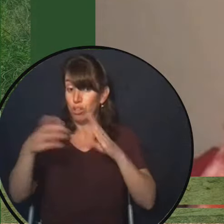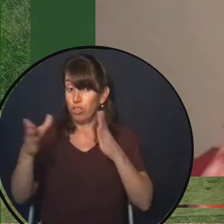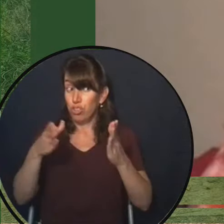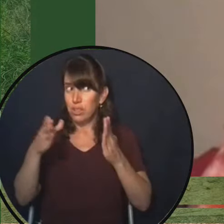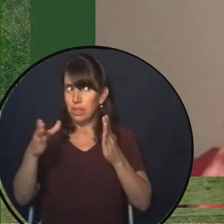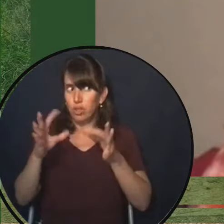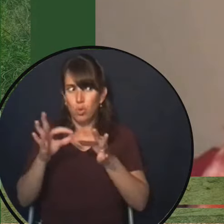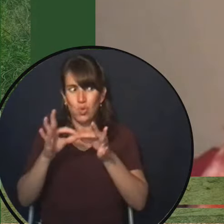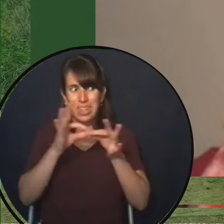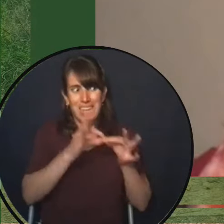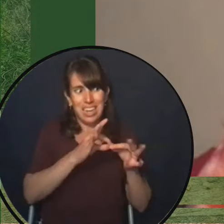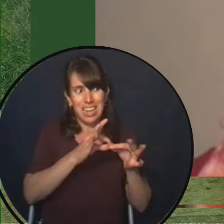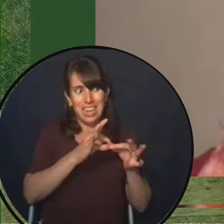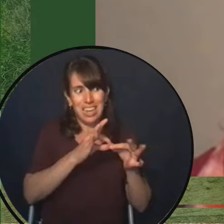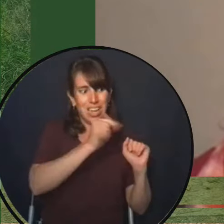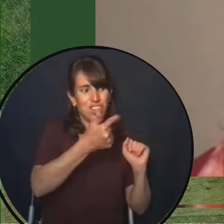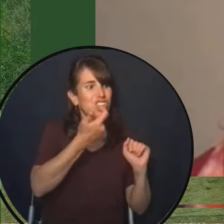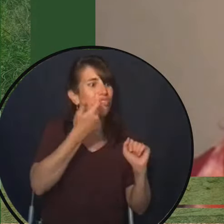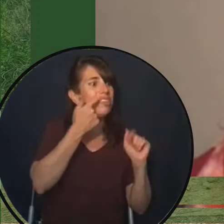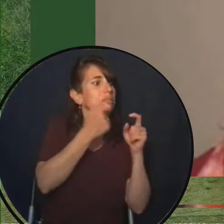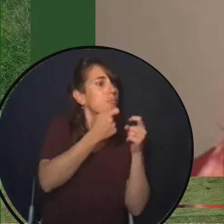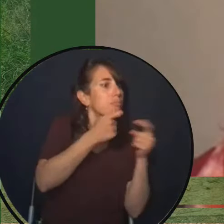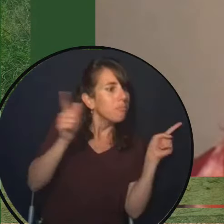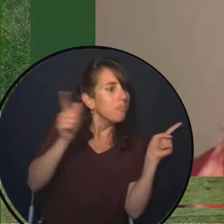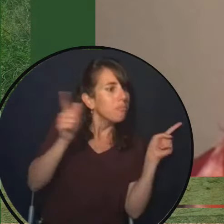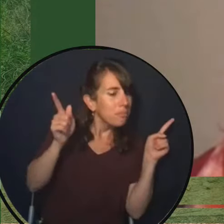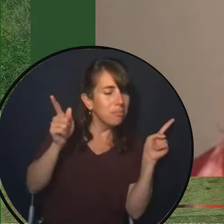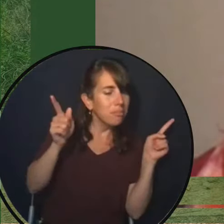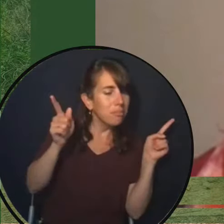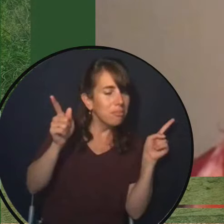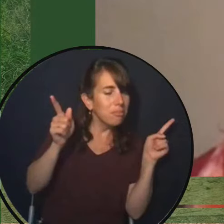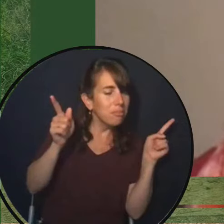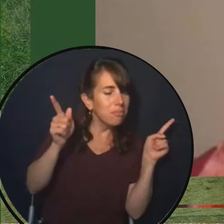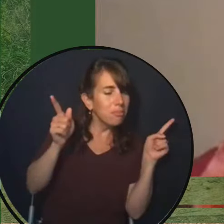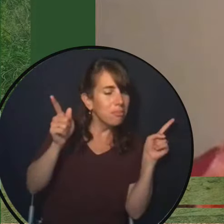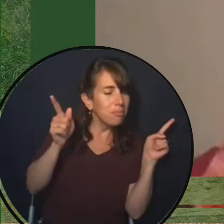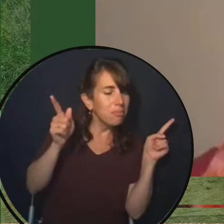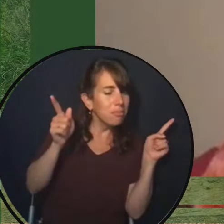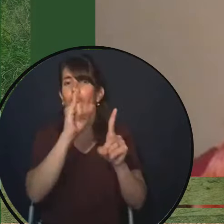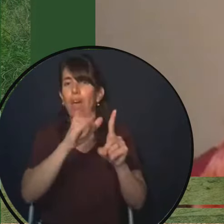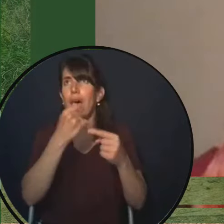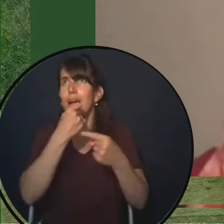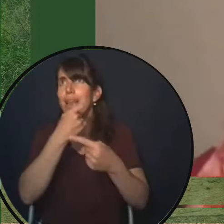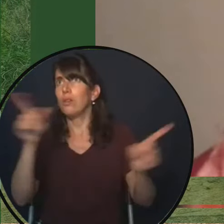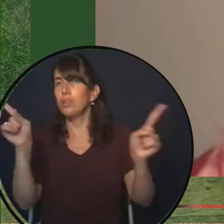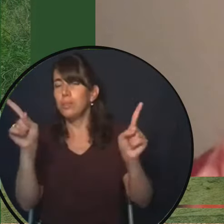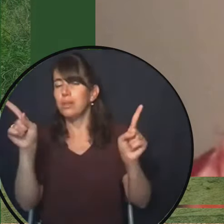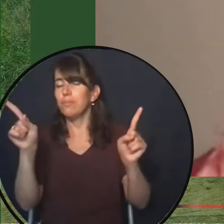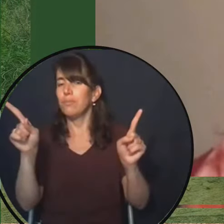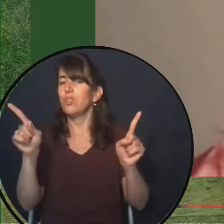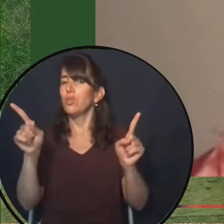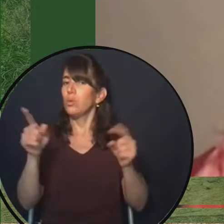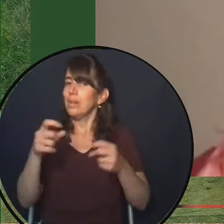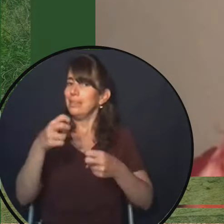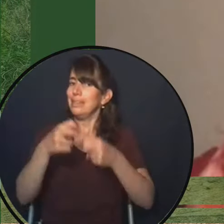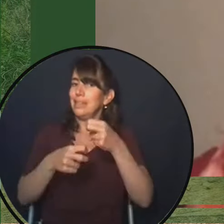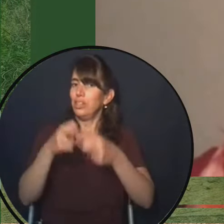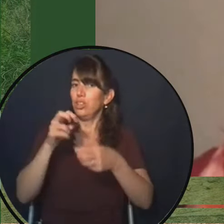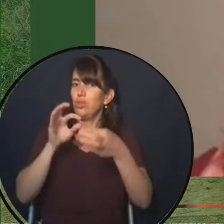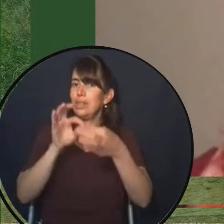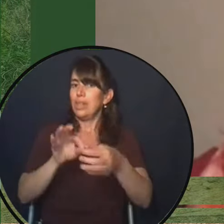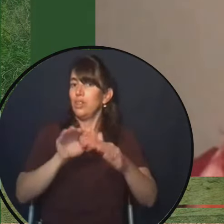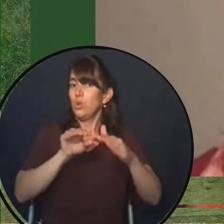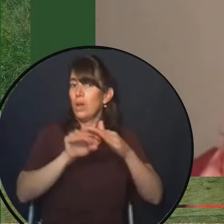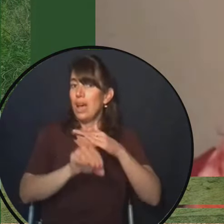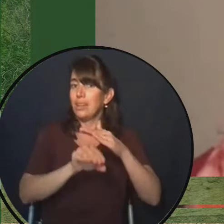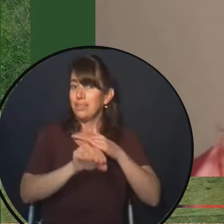to catch. So I think, you know, it's a issue of access for sure. But if that's something that your org